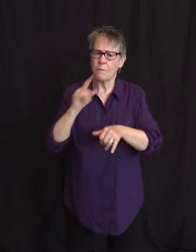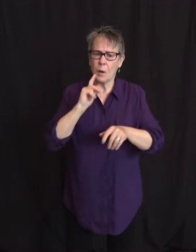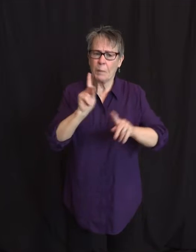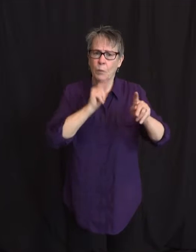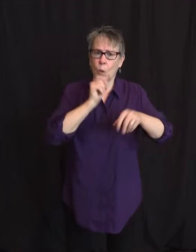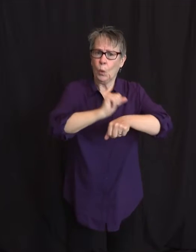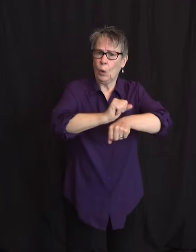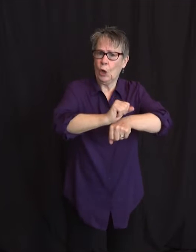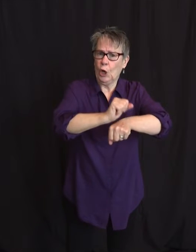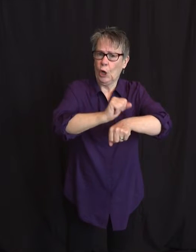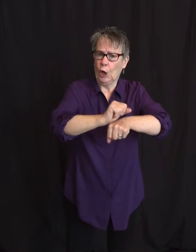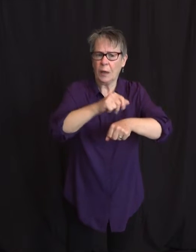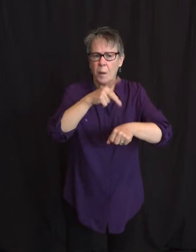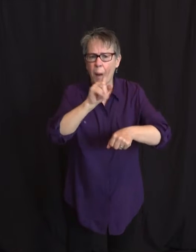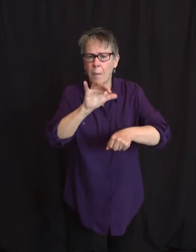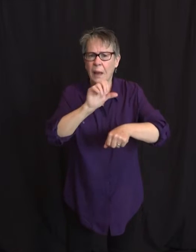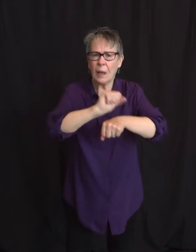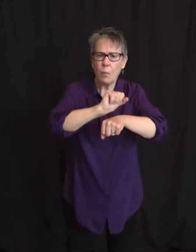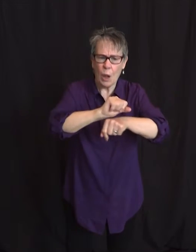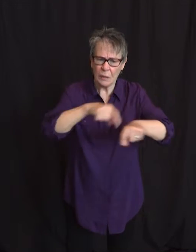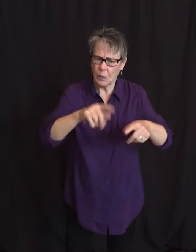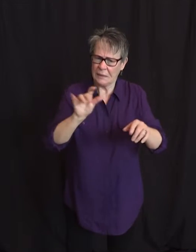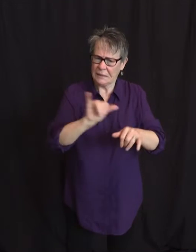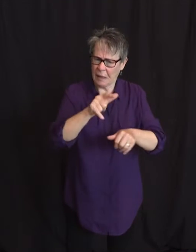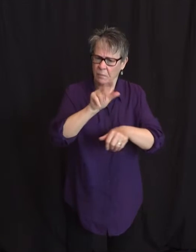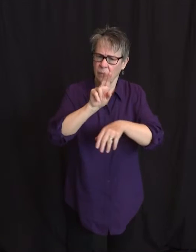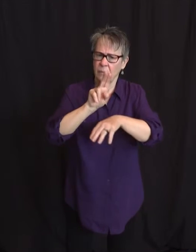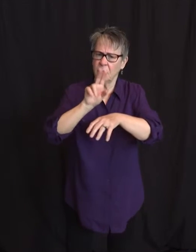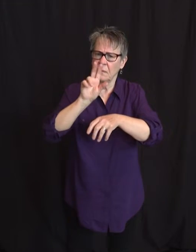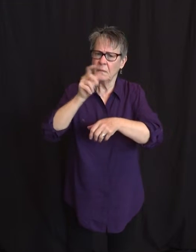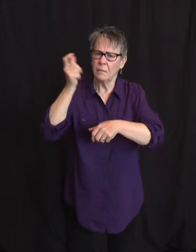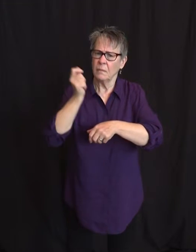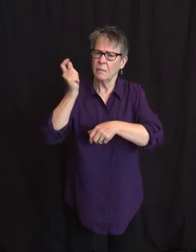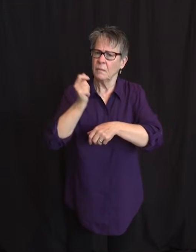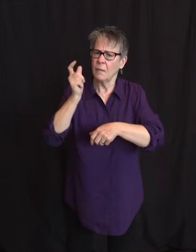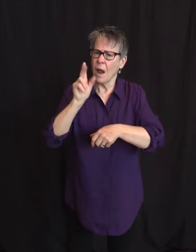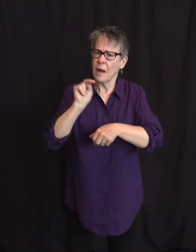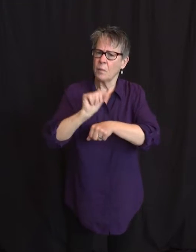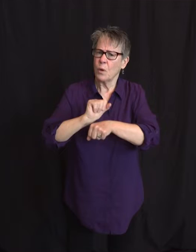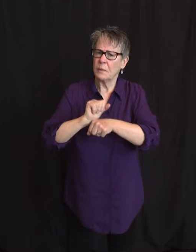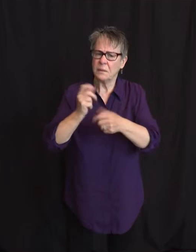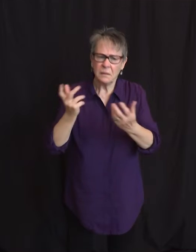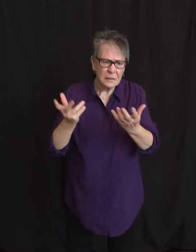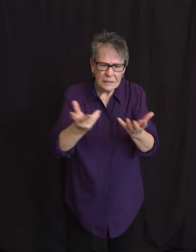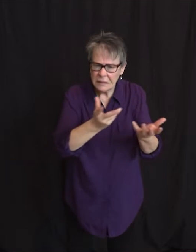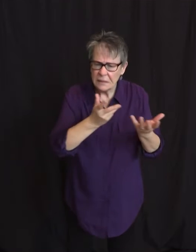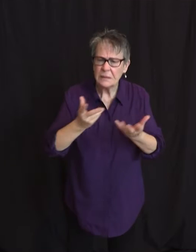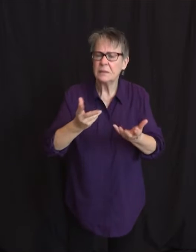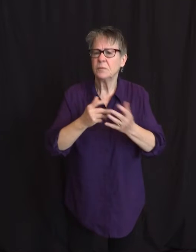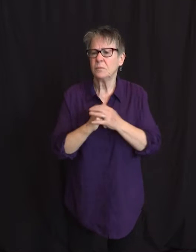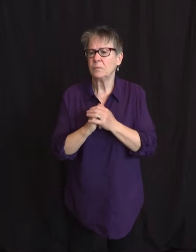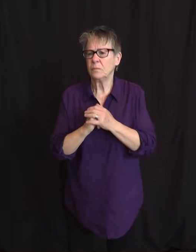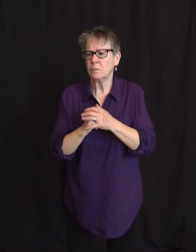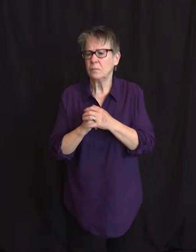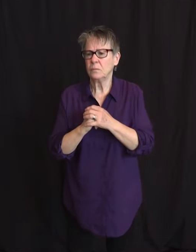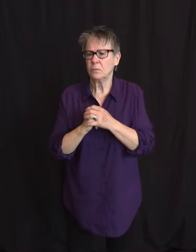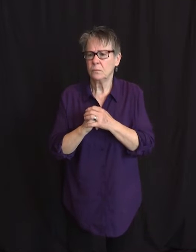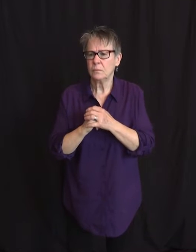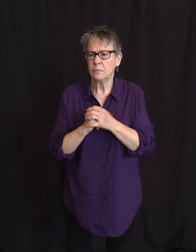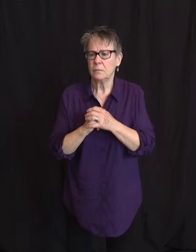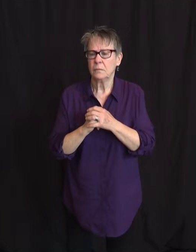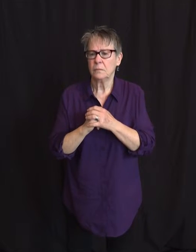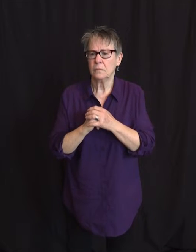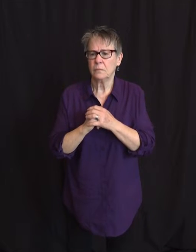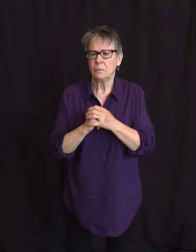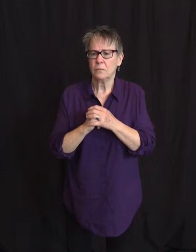about employees of states. We're talking about state and local government down to the township level in the